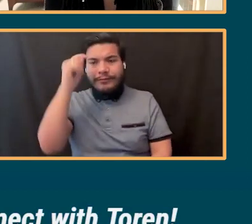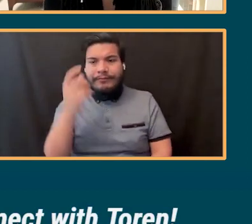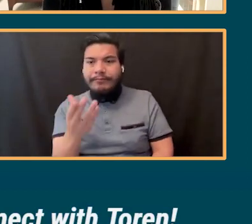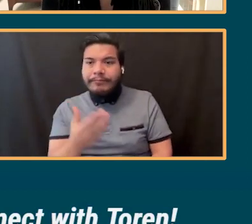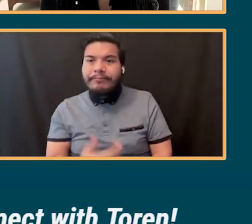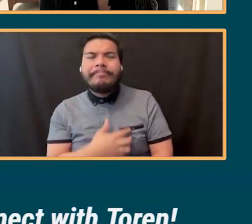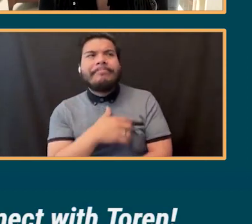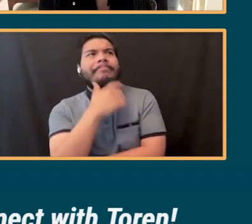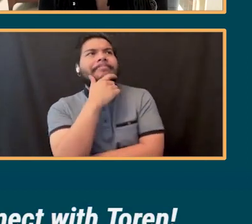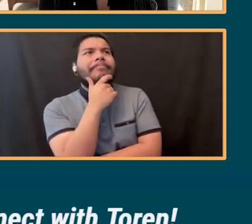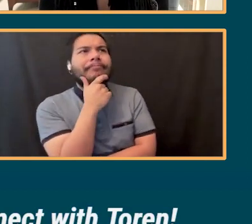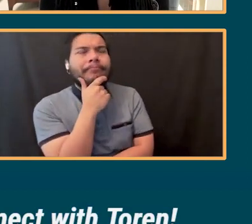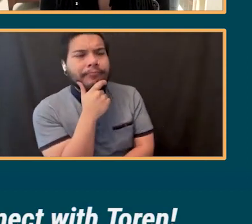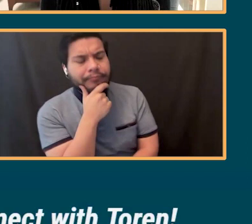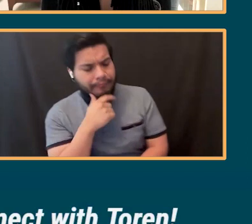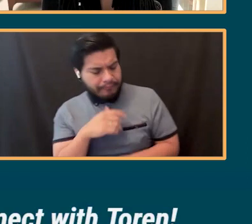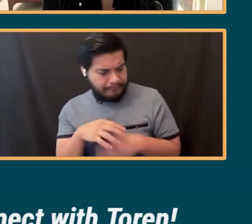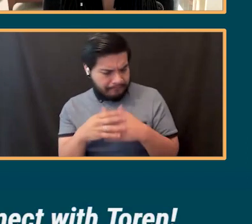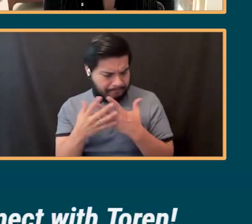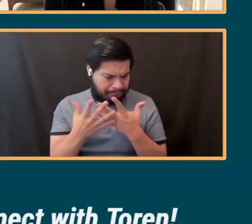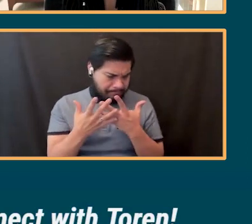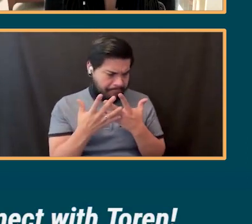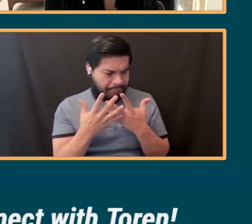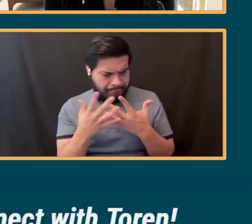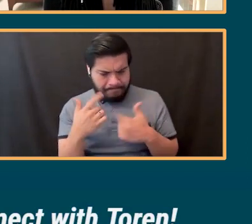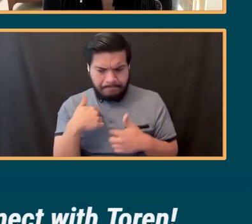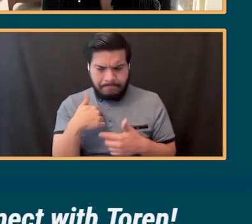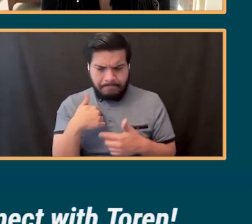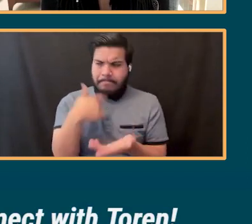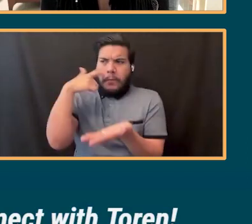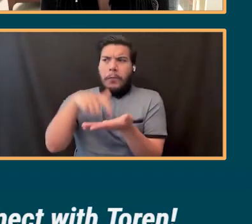Things that they misunderstand.